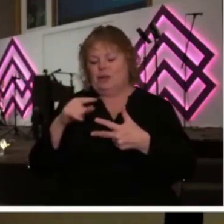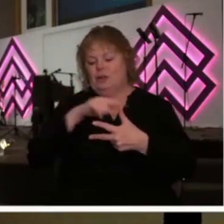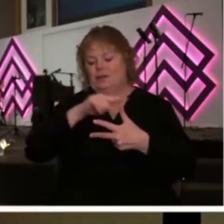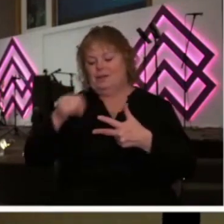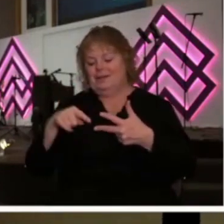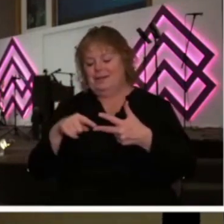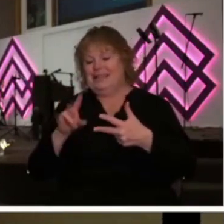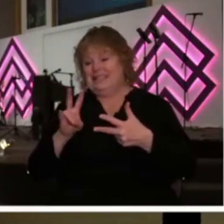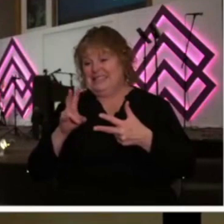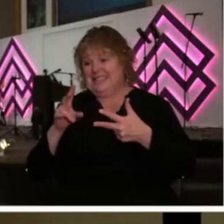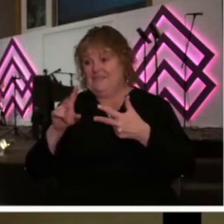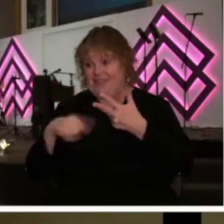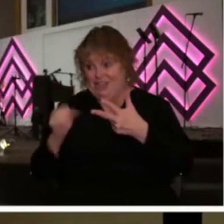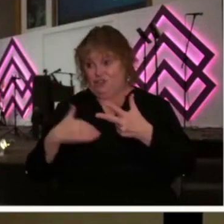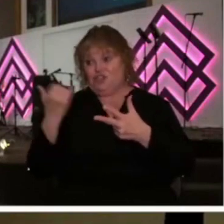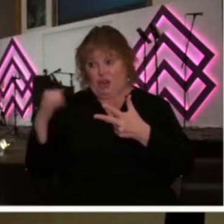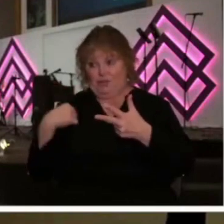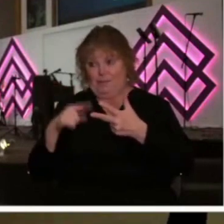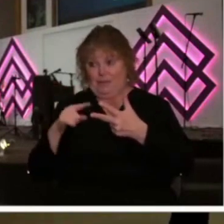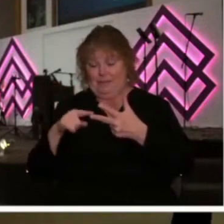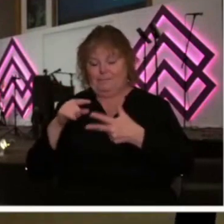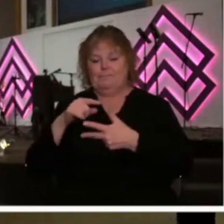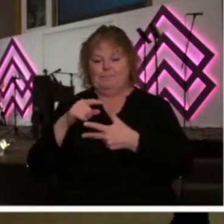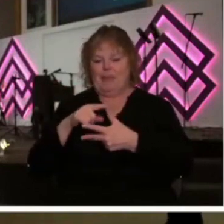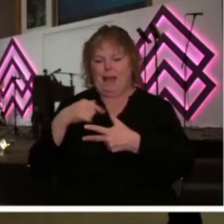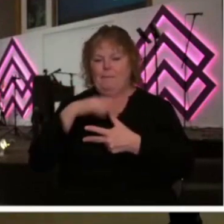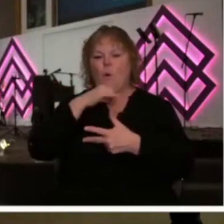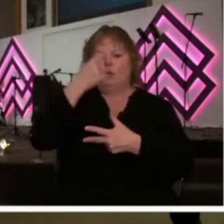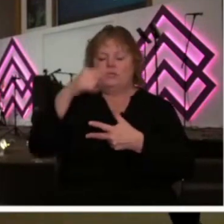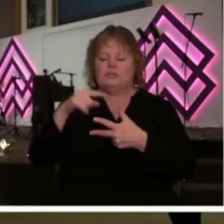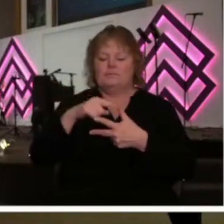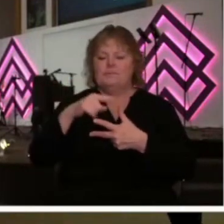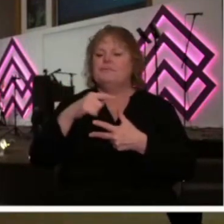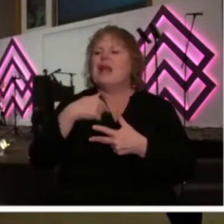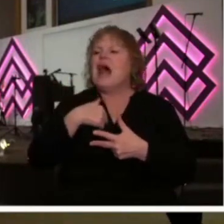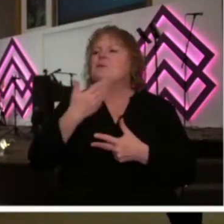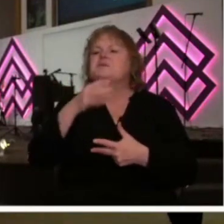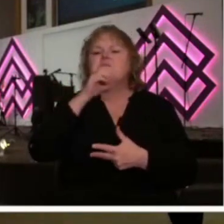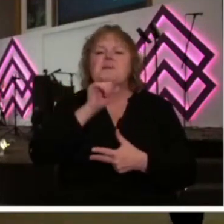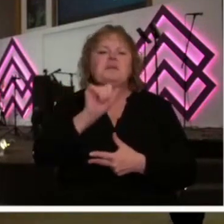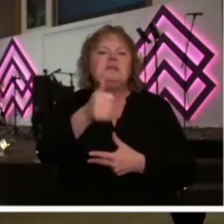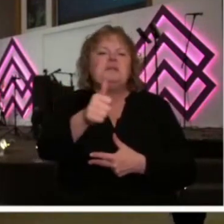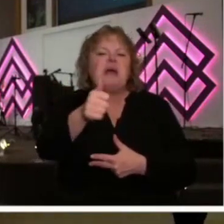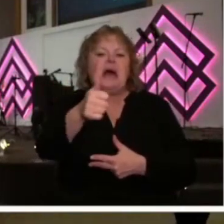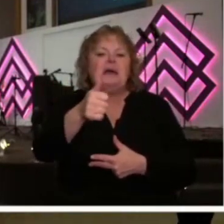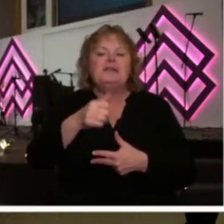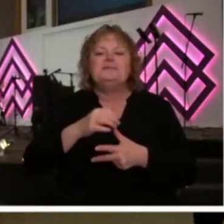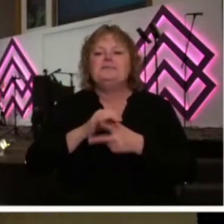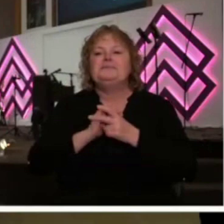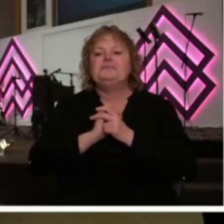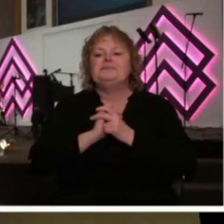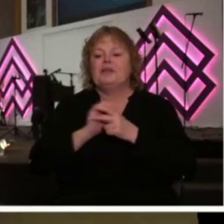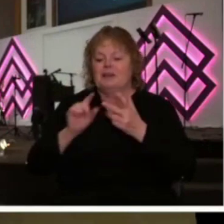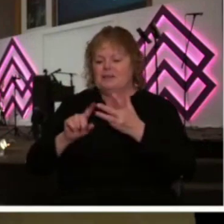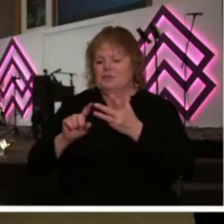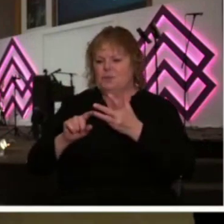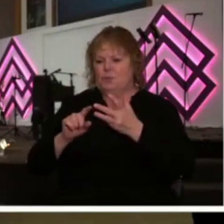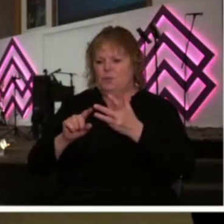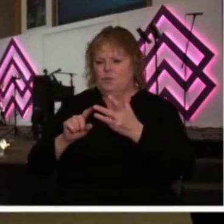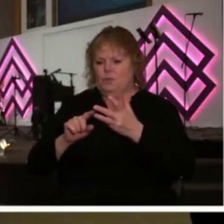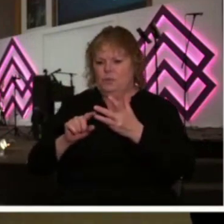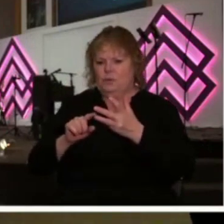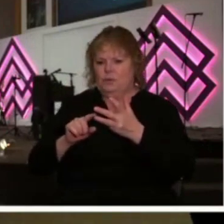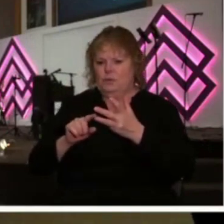is 7.5 years younger than me. I think I probably was about 10. Joy was